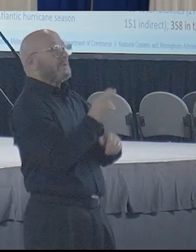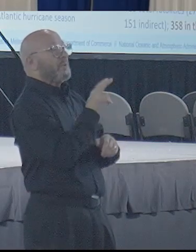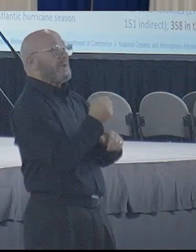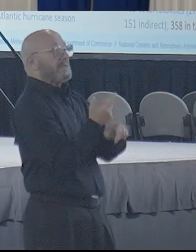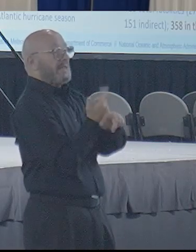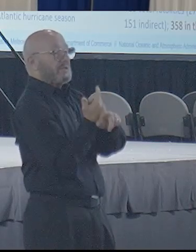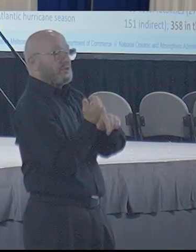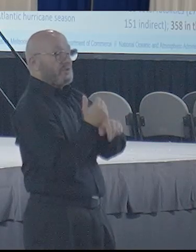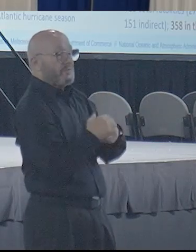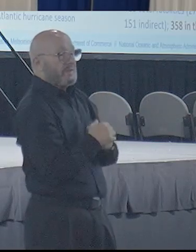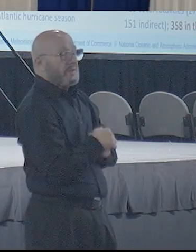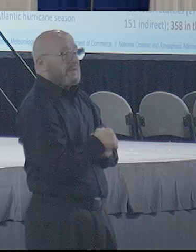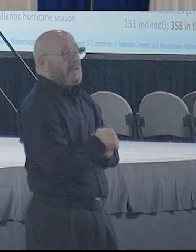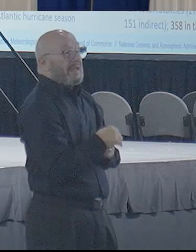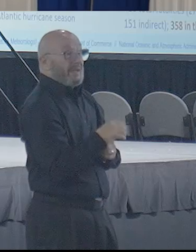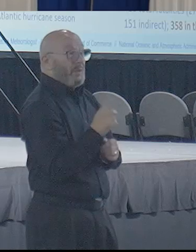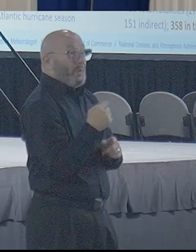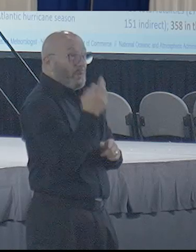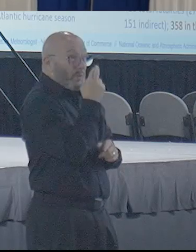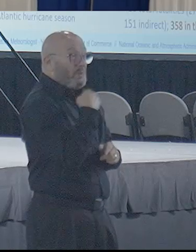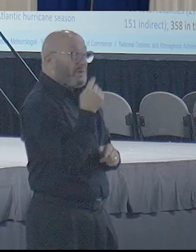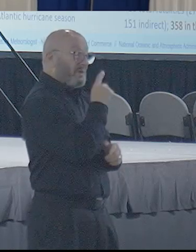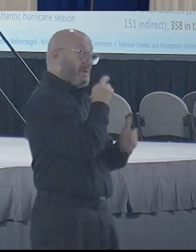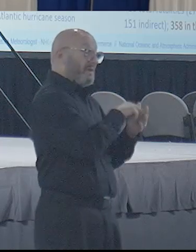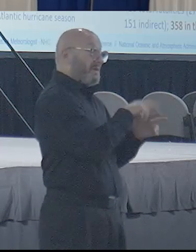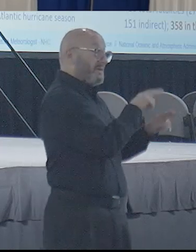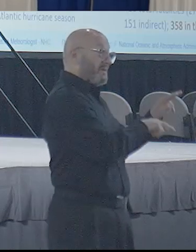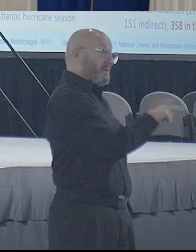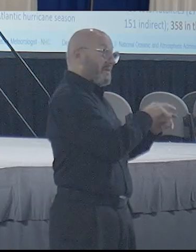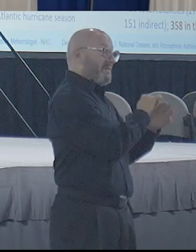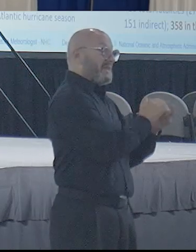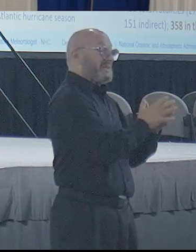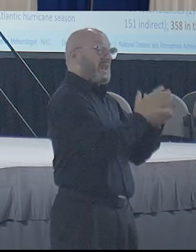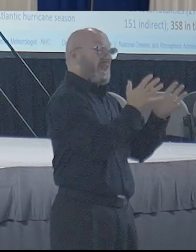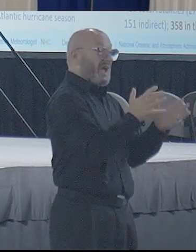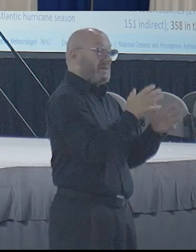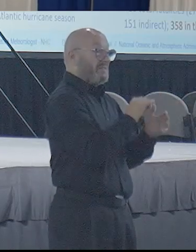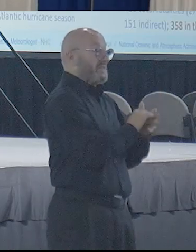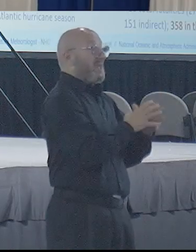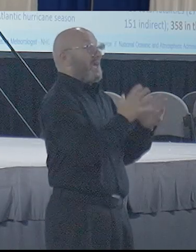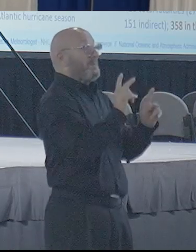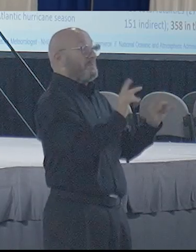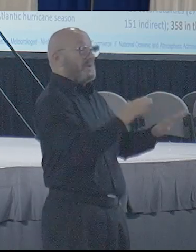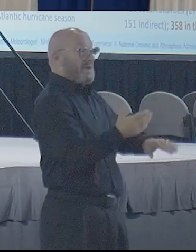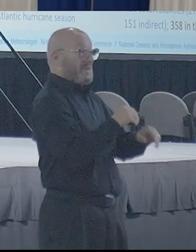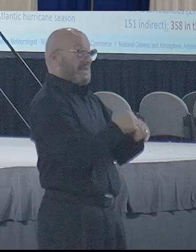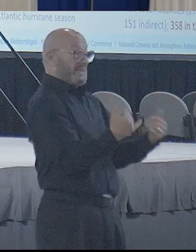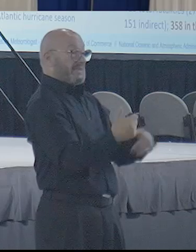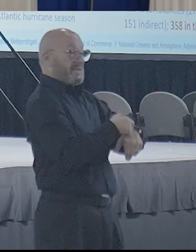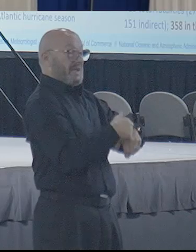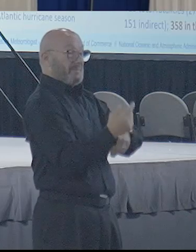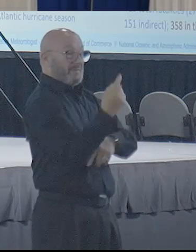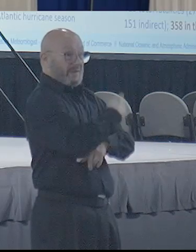go back and look at what happened last year so that we can learn from it, because that is a lot of fatalities on this day and age with